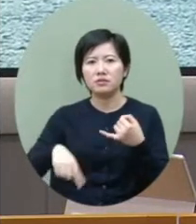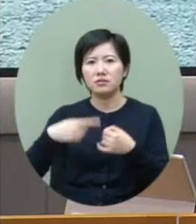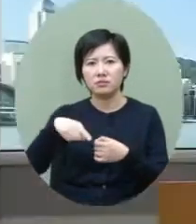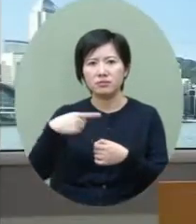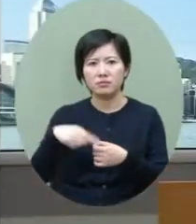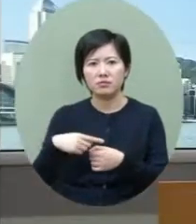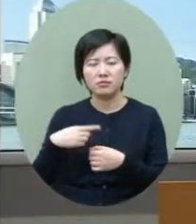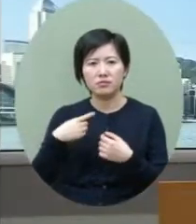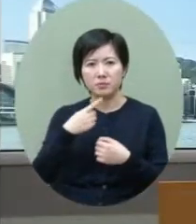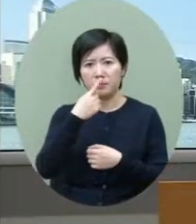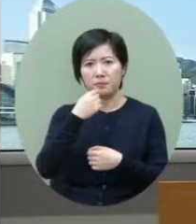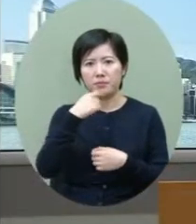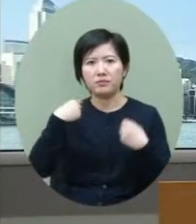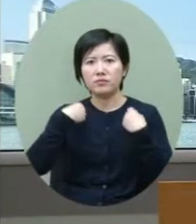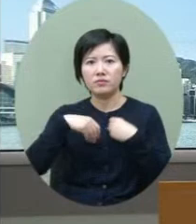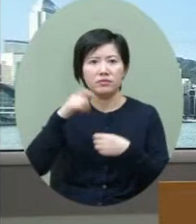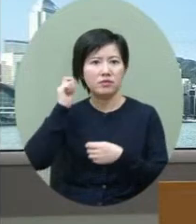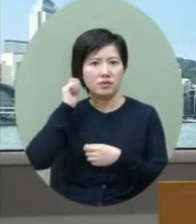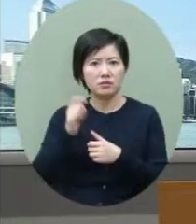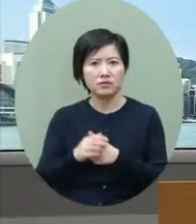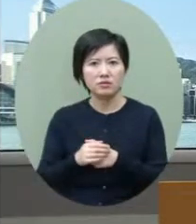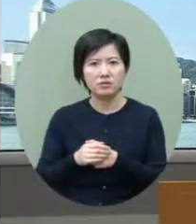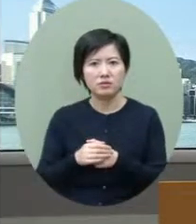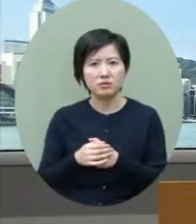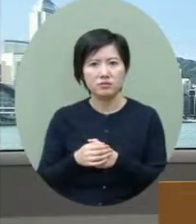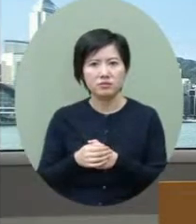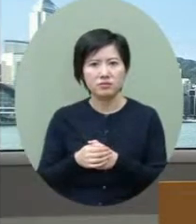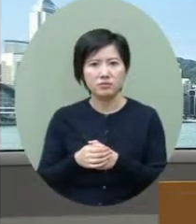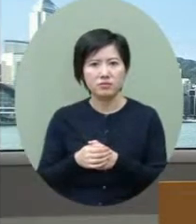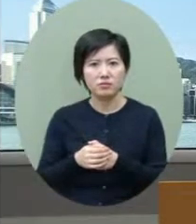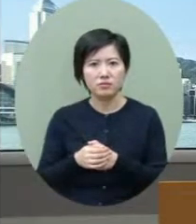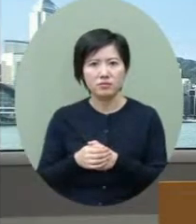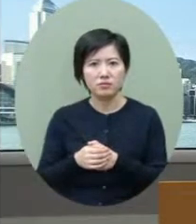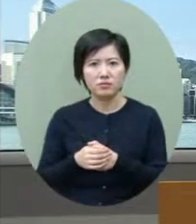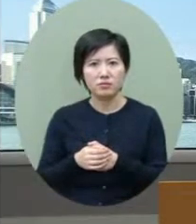the last question. The lady in the back.